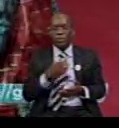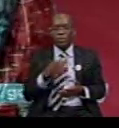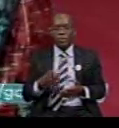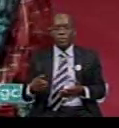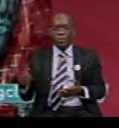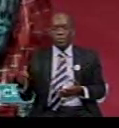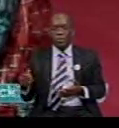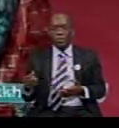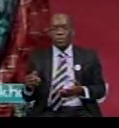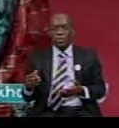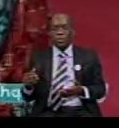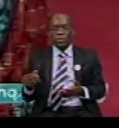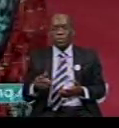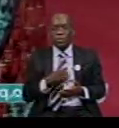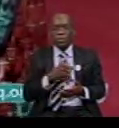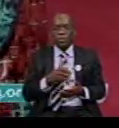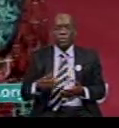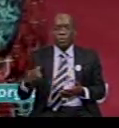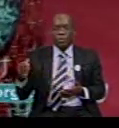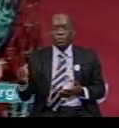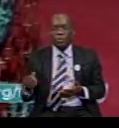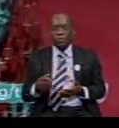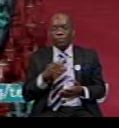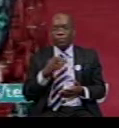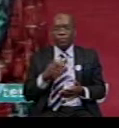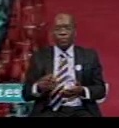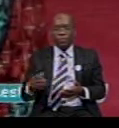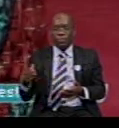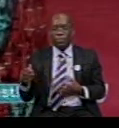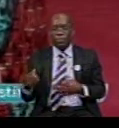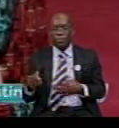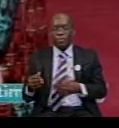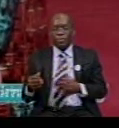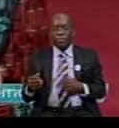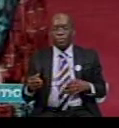Mighty God at work. Great God at work.